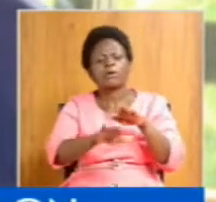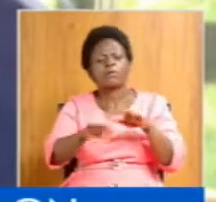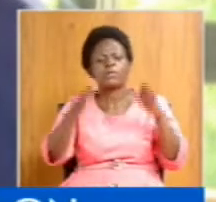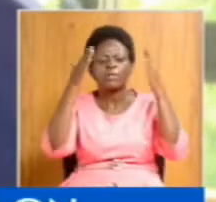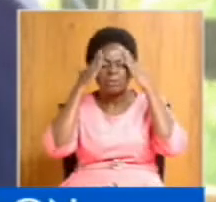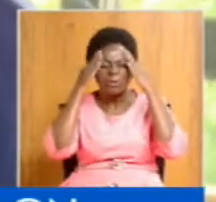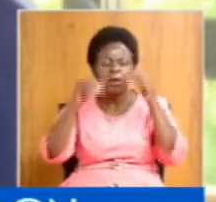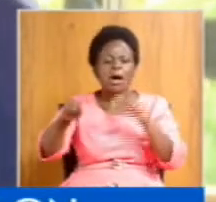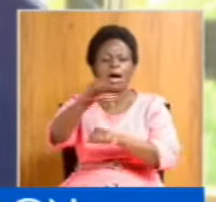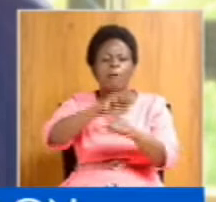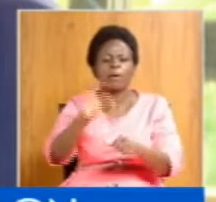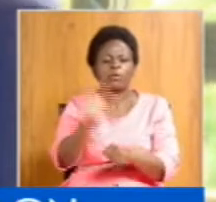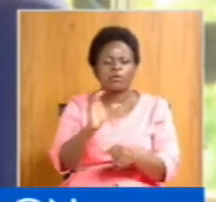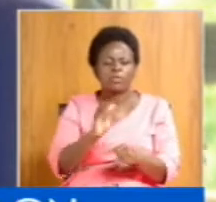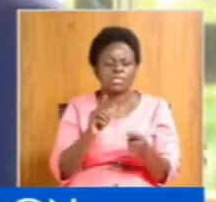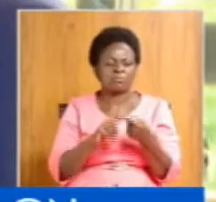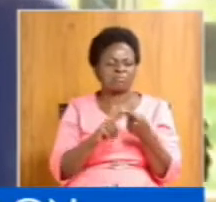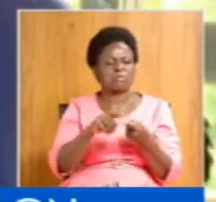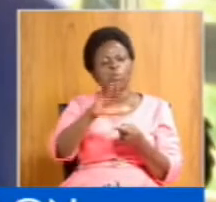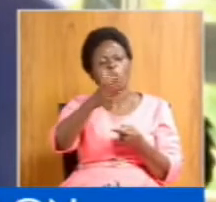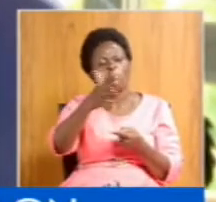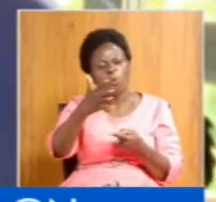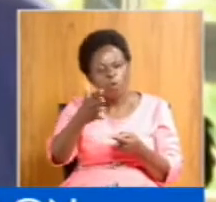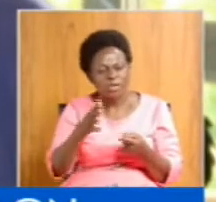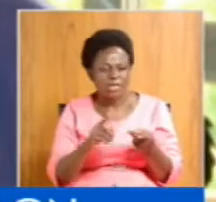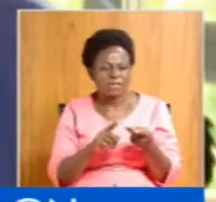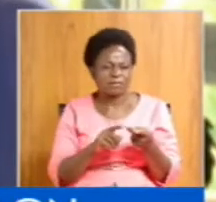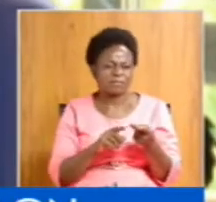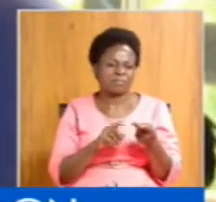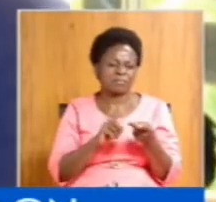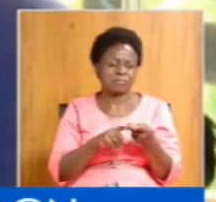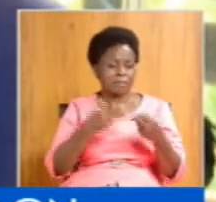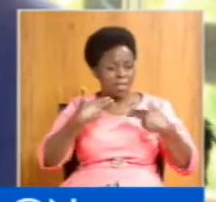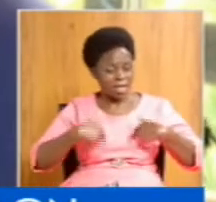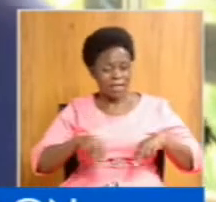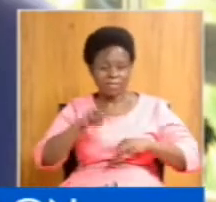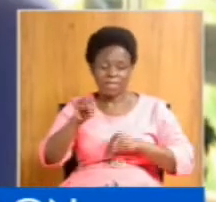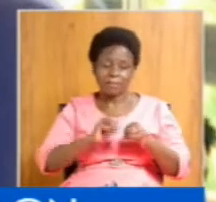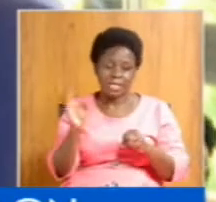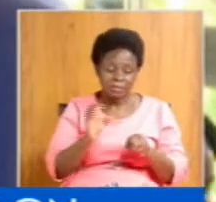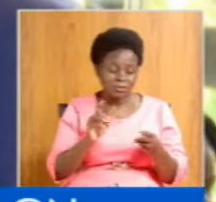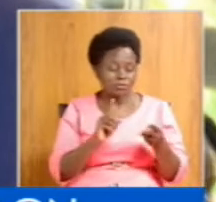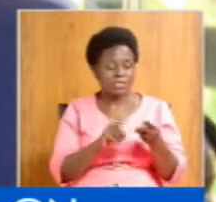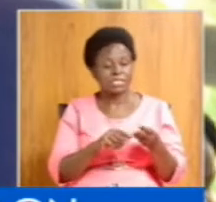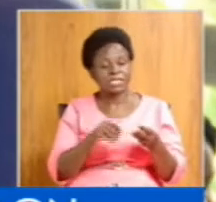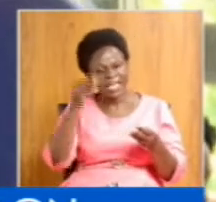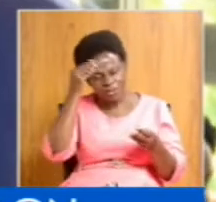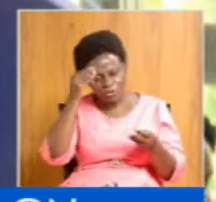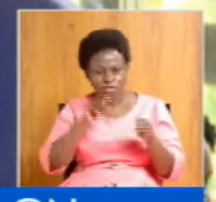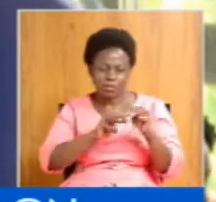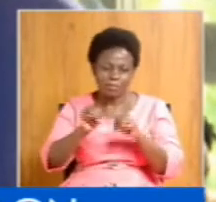know about these committees. We have the water user committees. We have the health management committees. The education